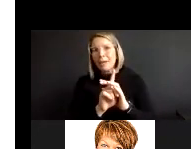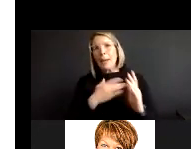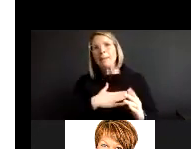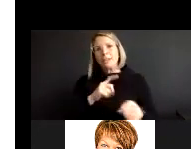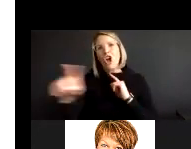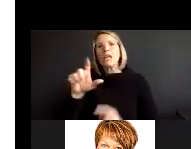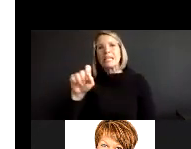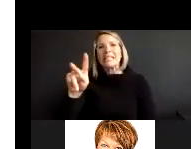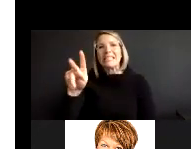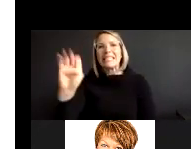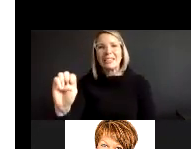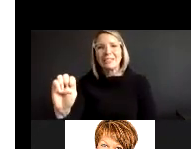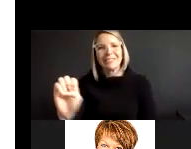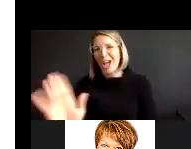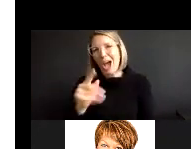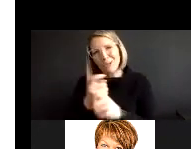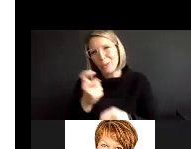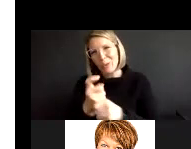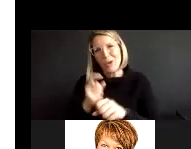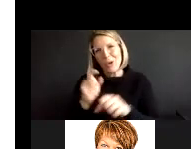I think you can also call me.